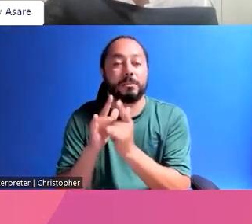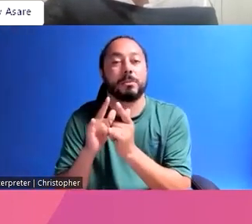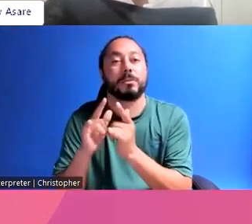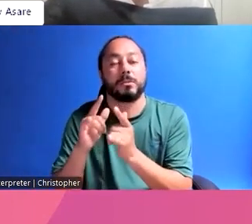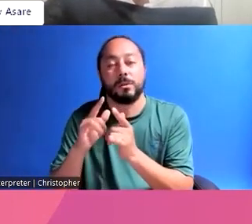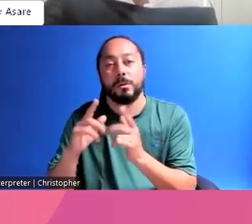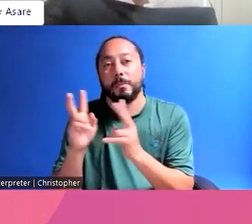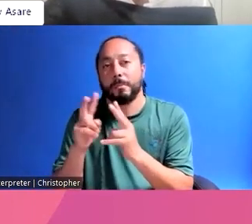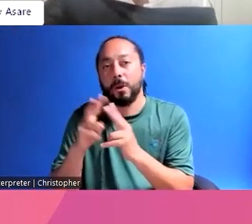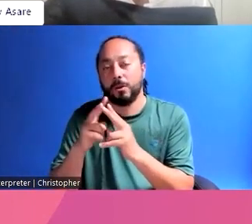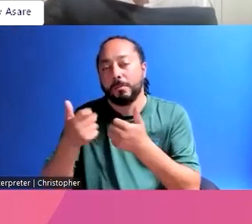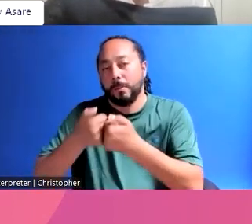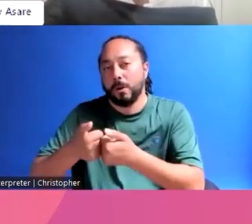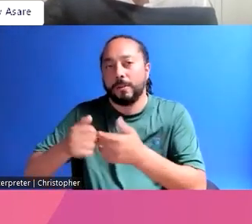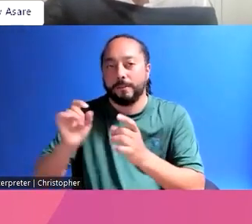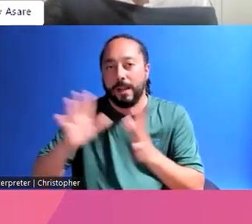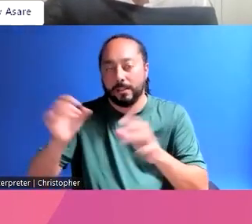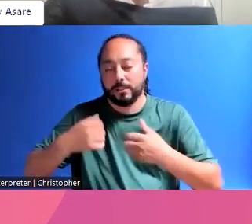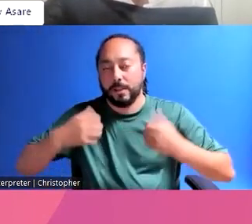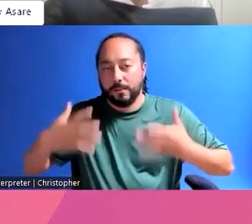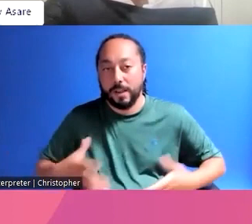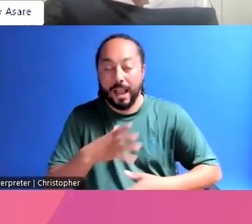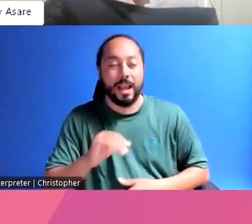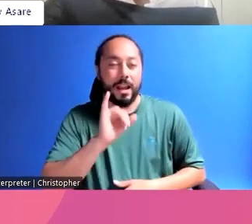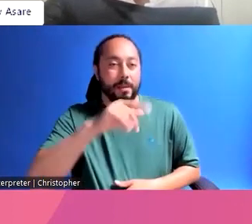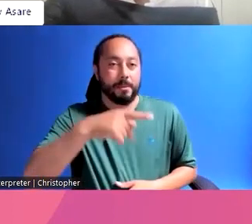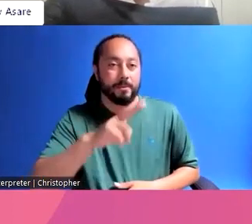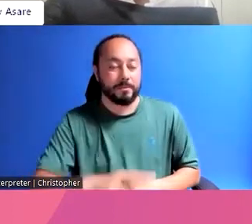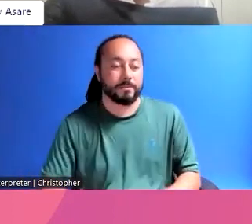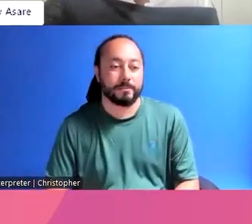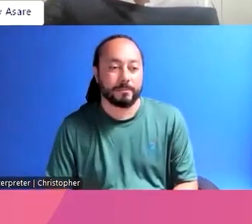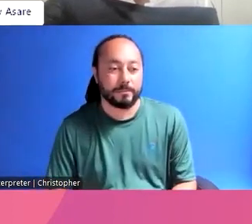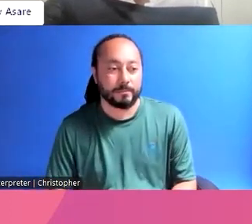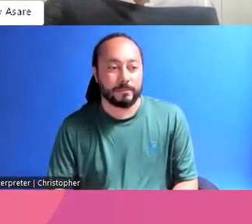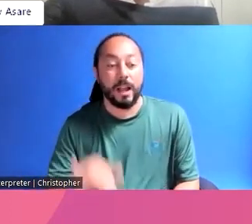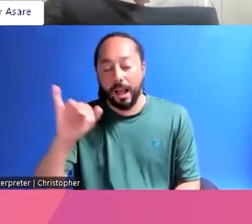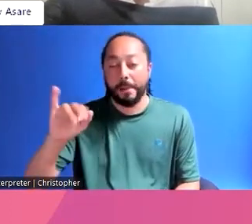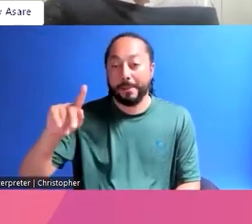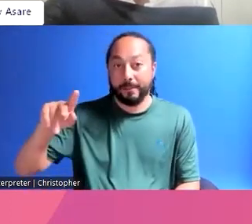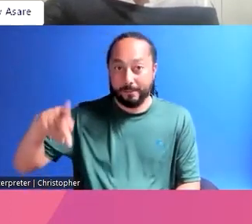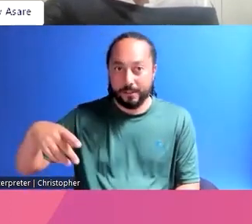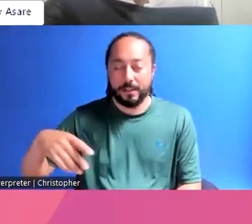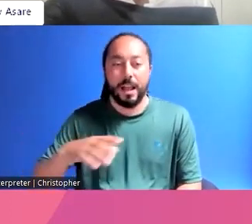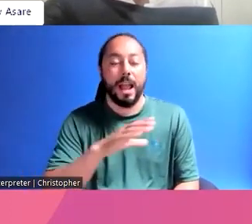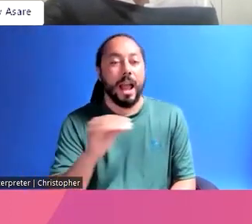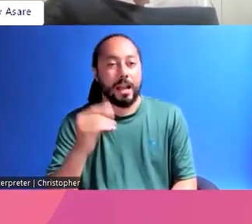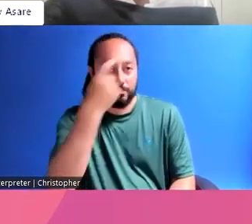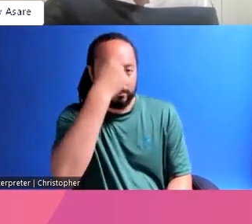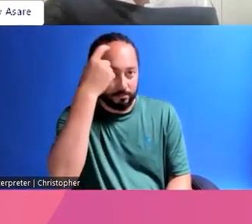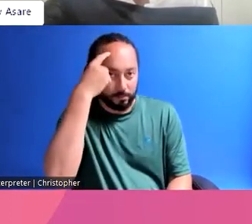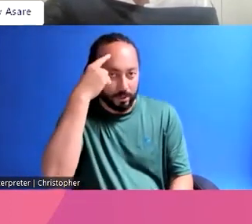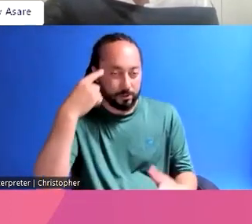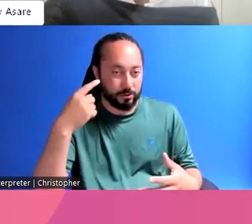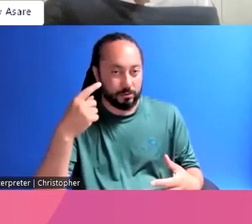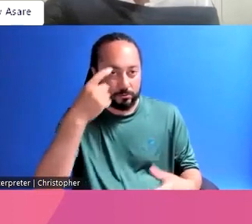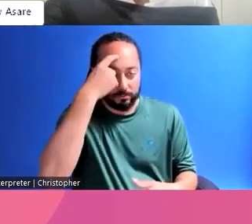survivors, as well as traumatic brain injury survivors. So some of the tools that actually came up more